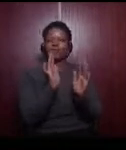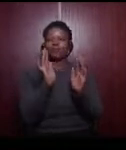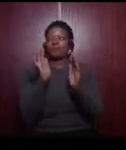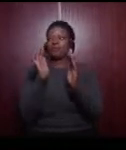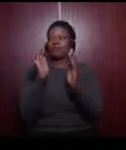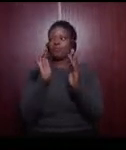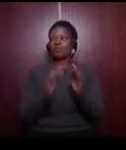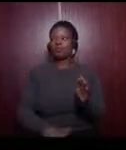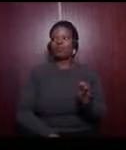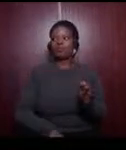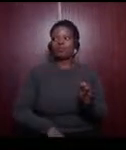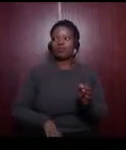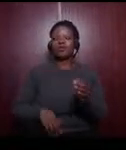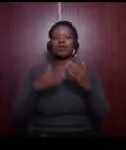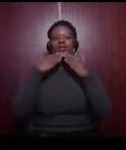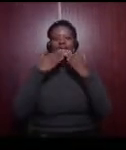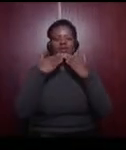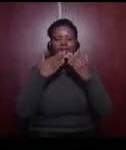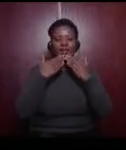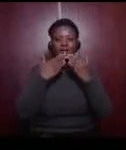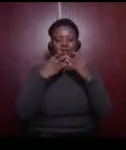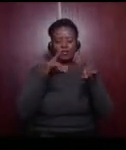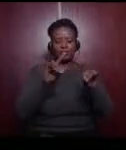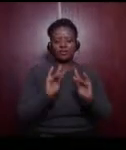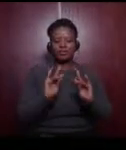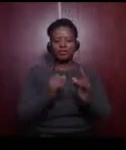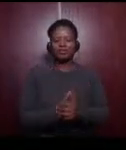yes ngizobuya futhi ngiyabonga shela. Okay.